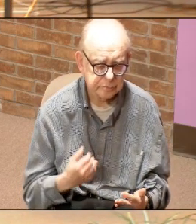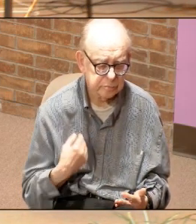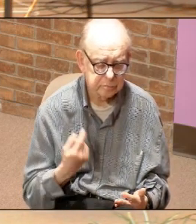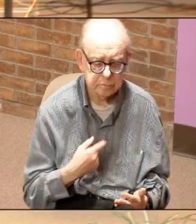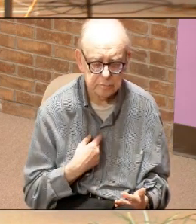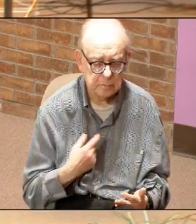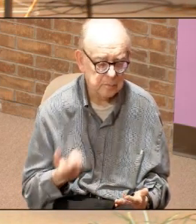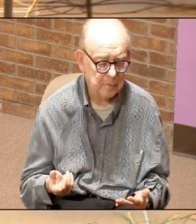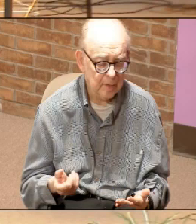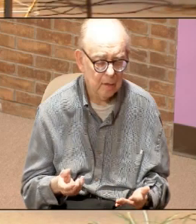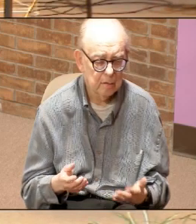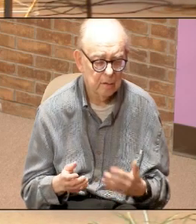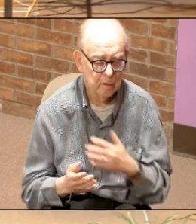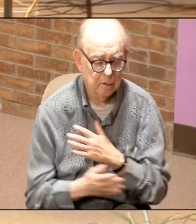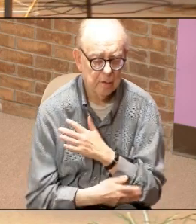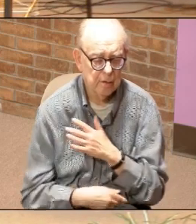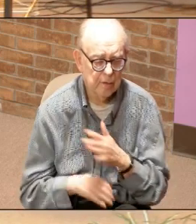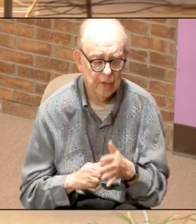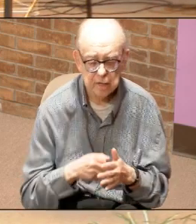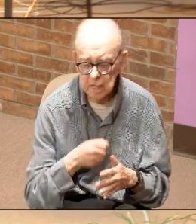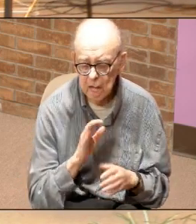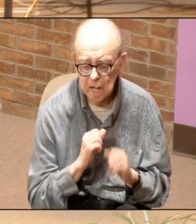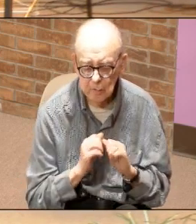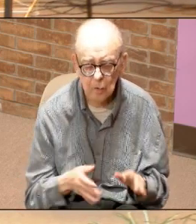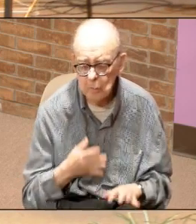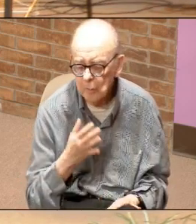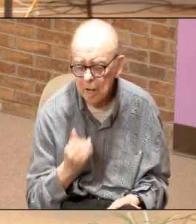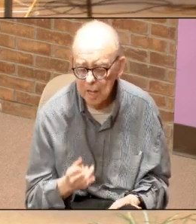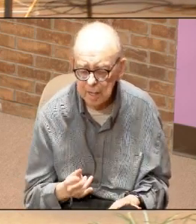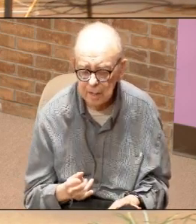We were a land that God blessed.